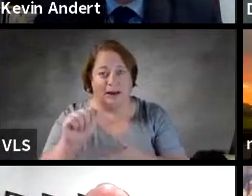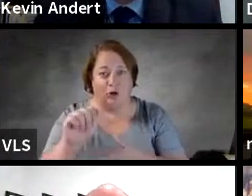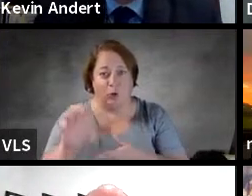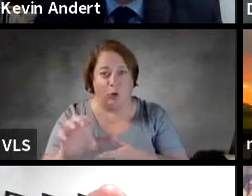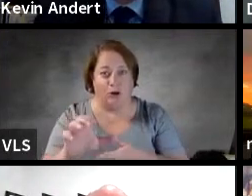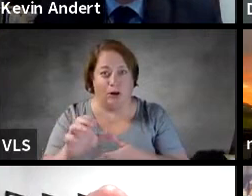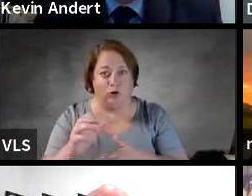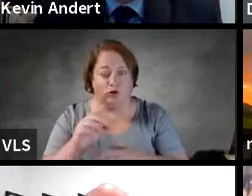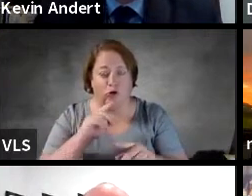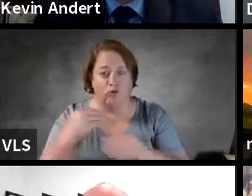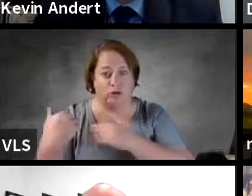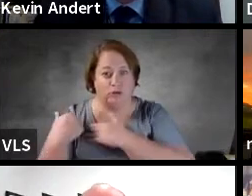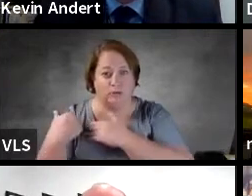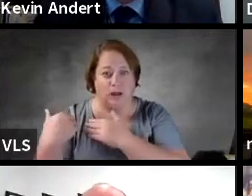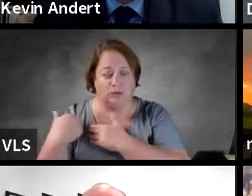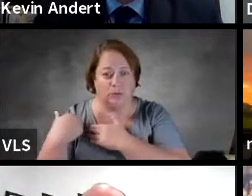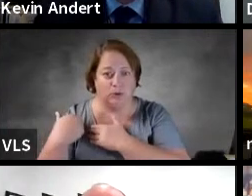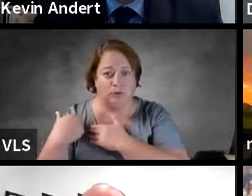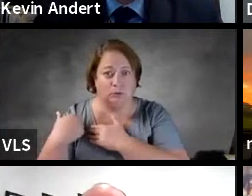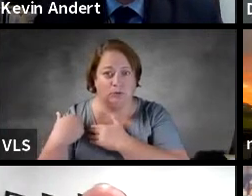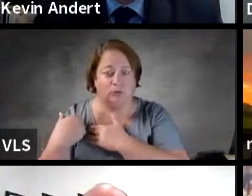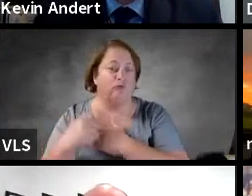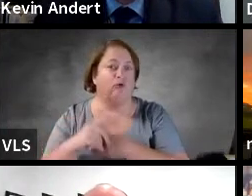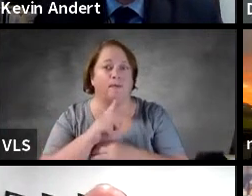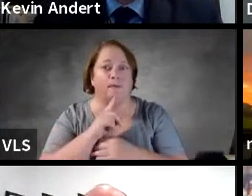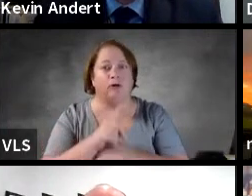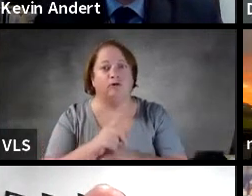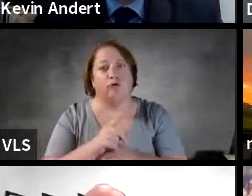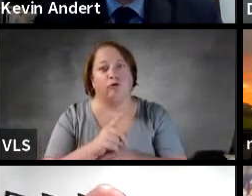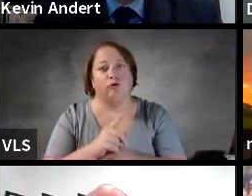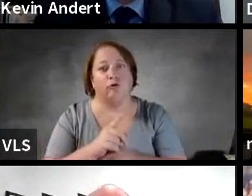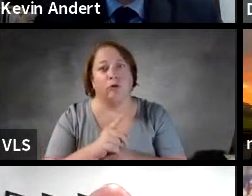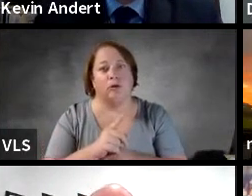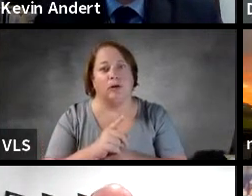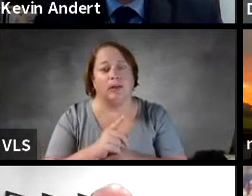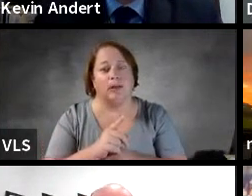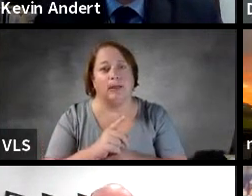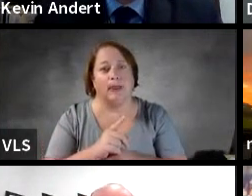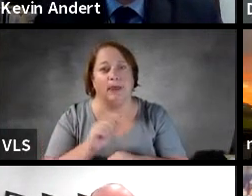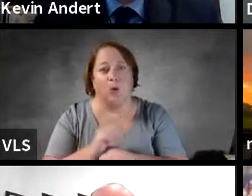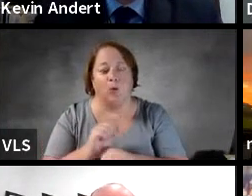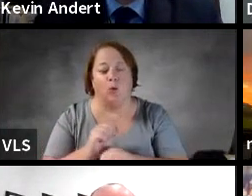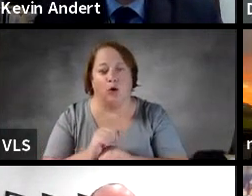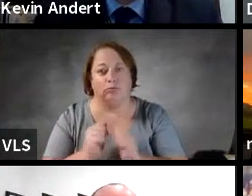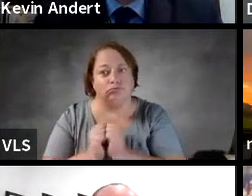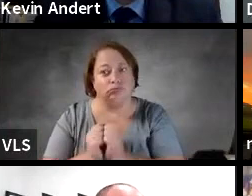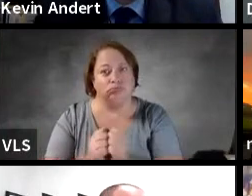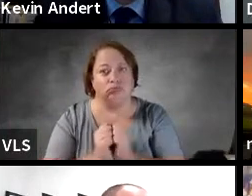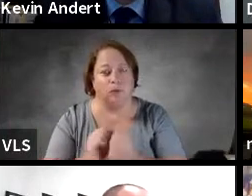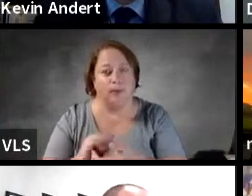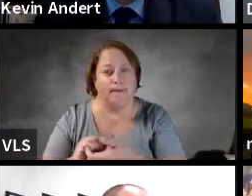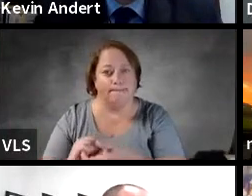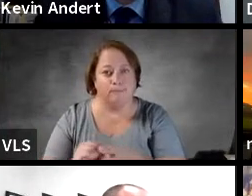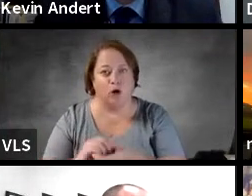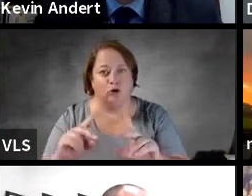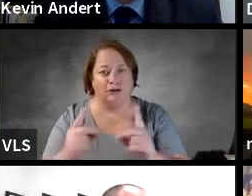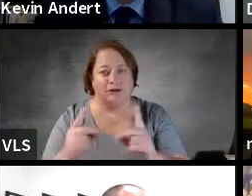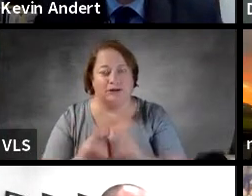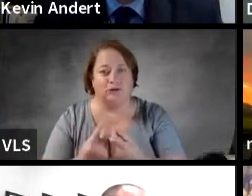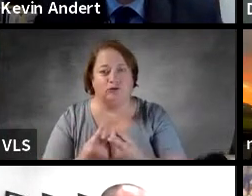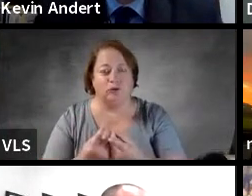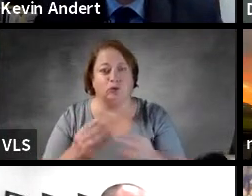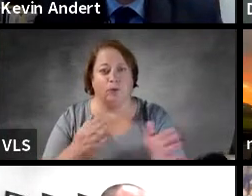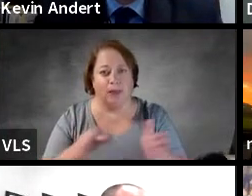are responsible for ensuring is that they work collectively with partner districts to plan for professional